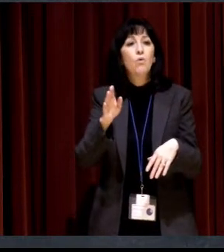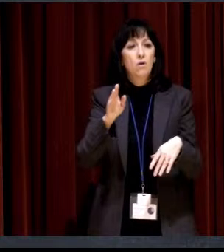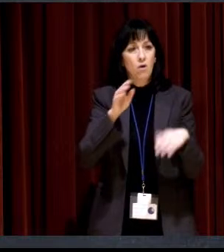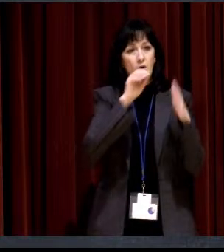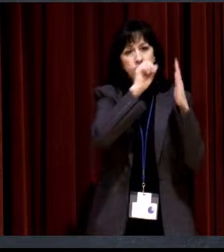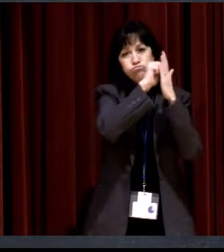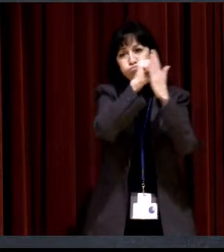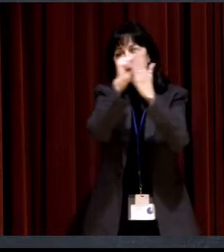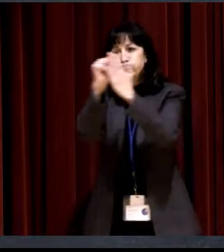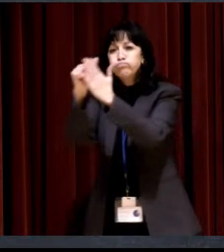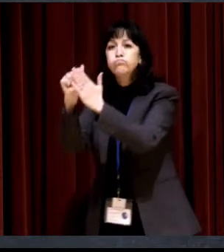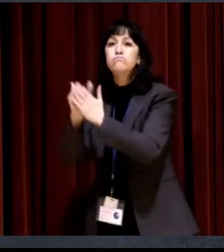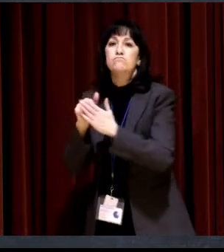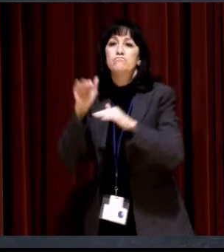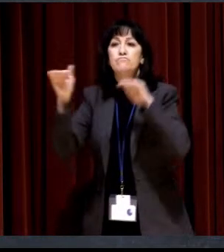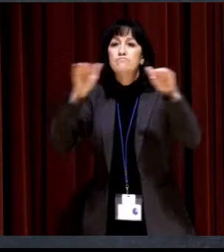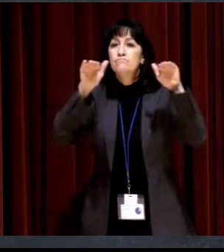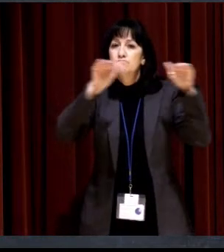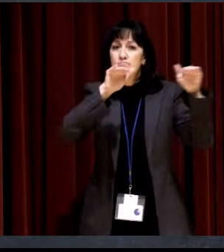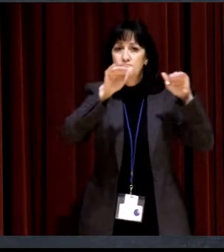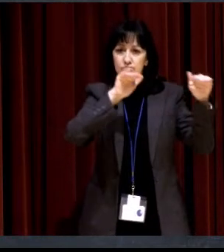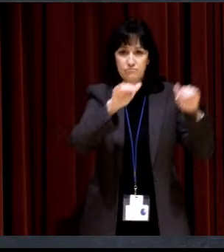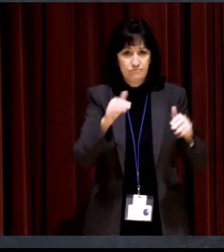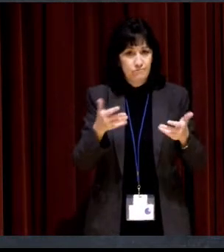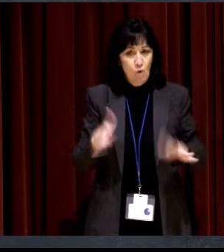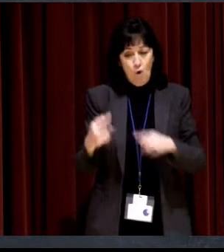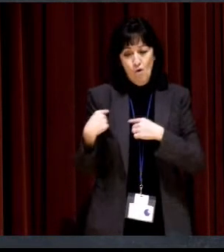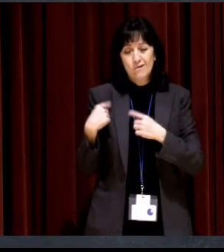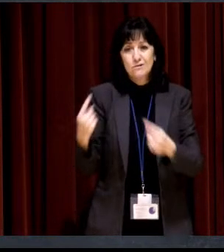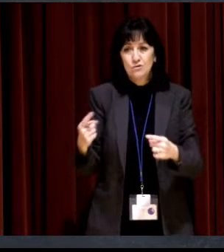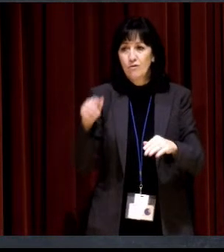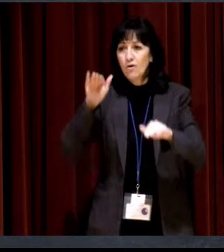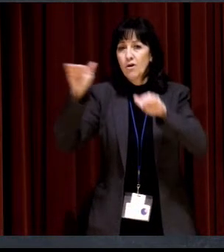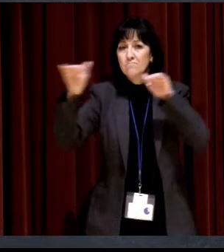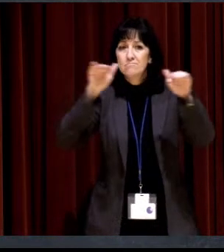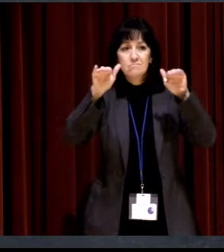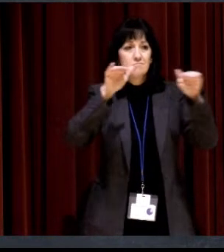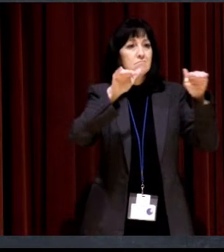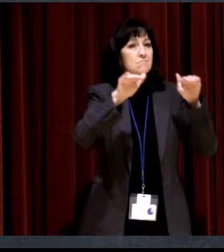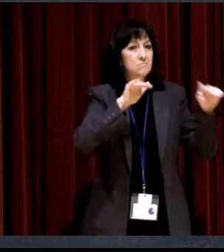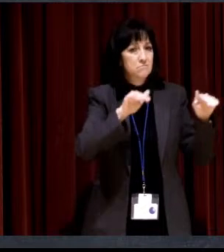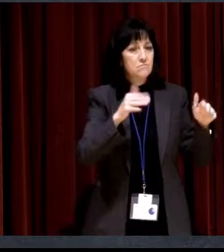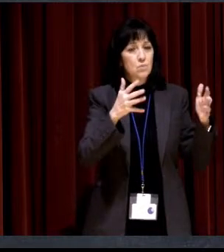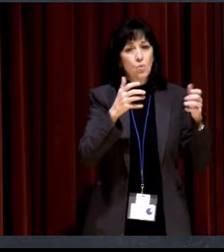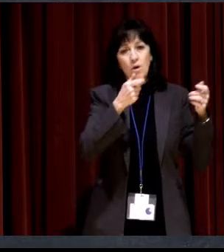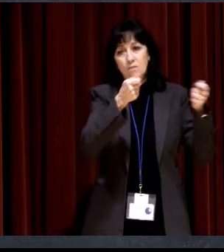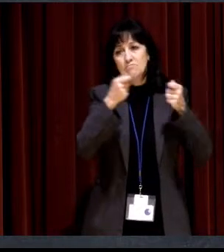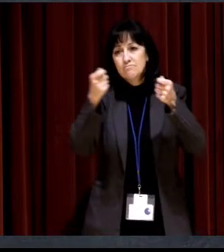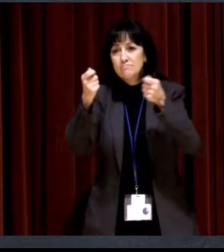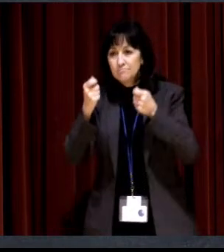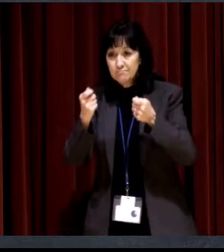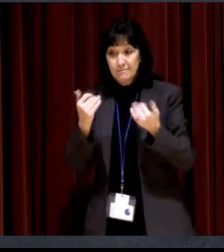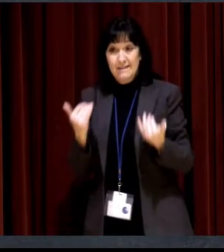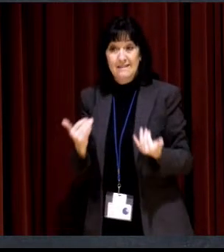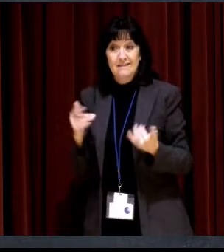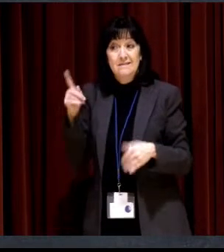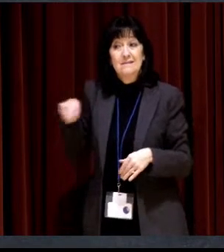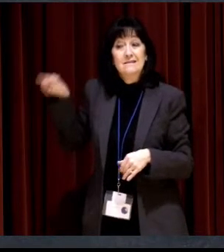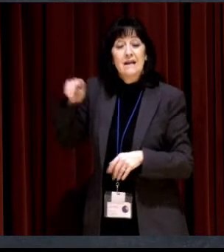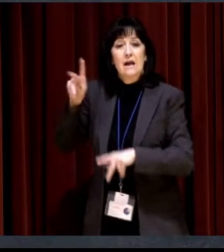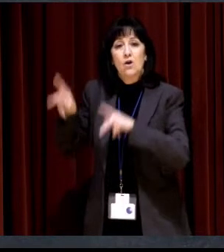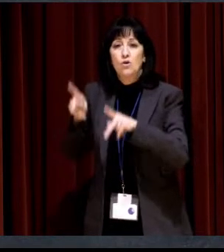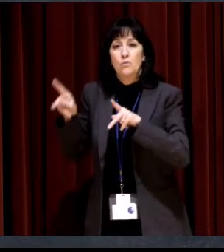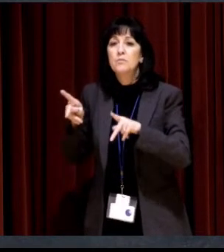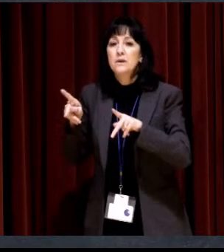get folks. We've already done some door knocking. We have a team doing it out in the southeast 9th Ward there,